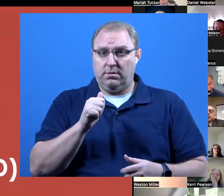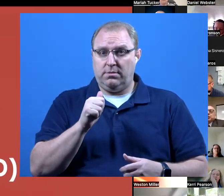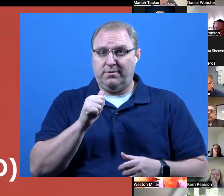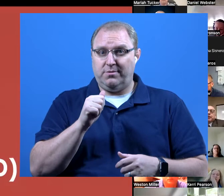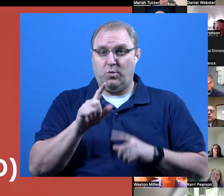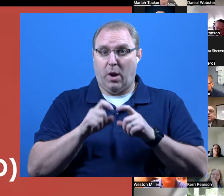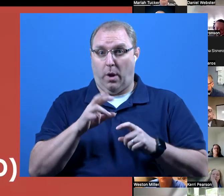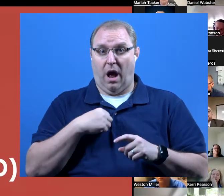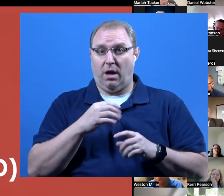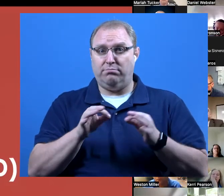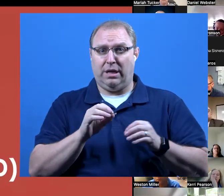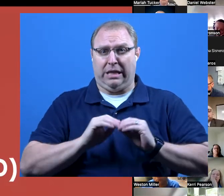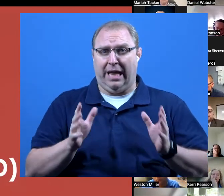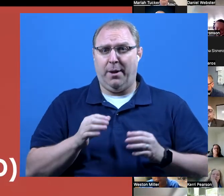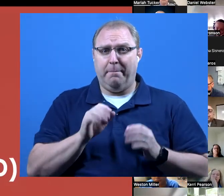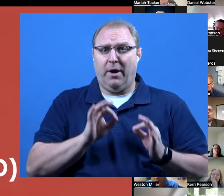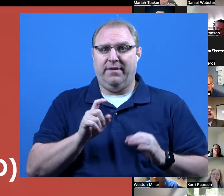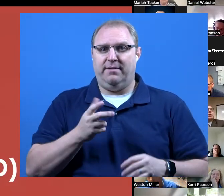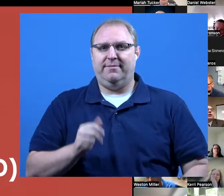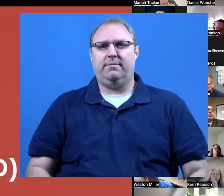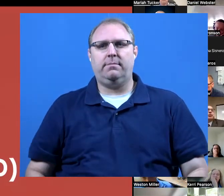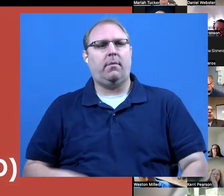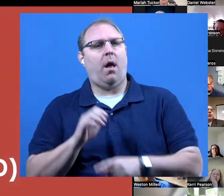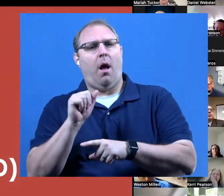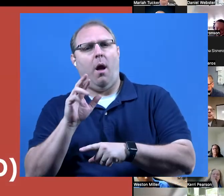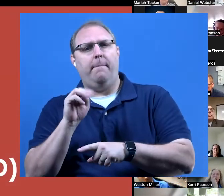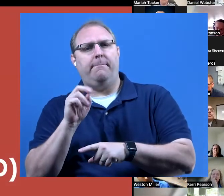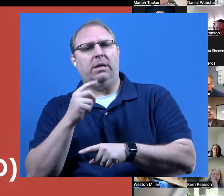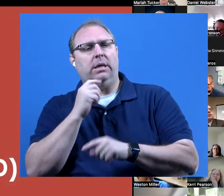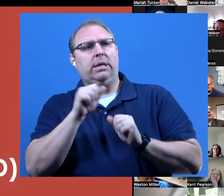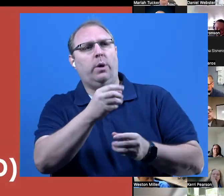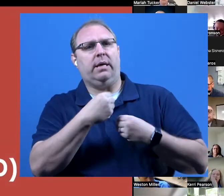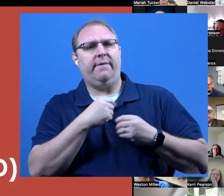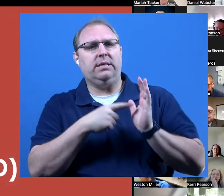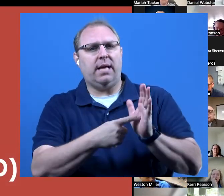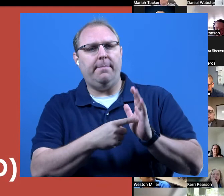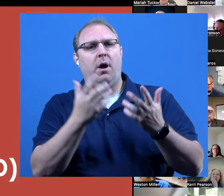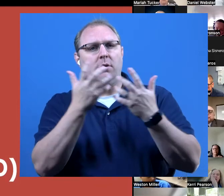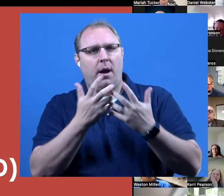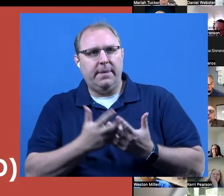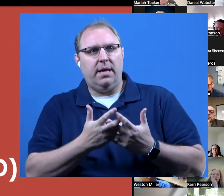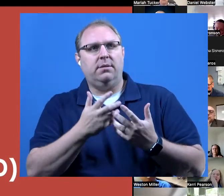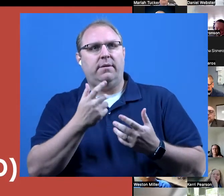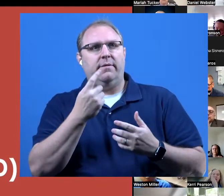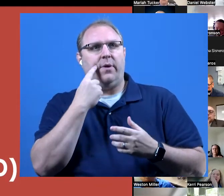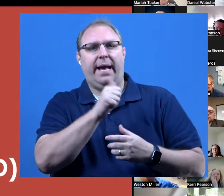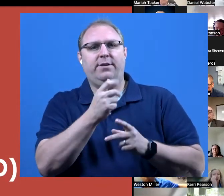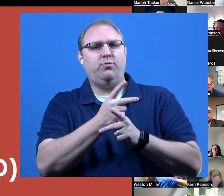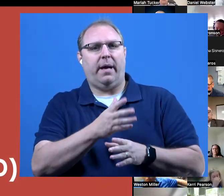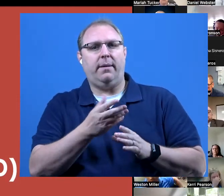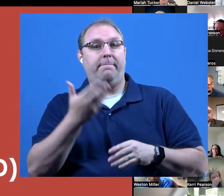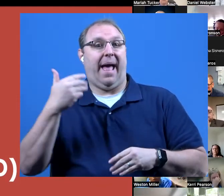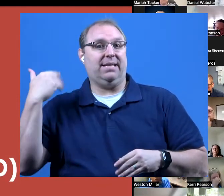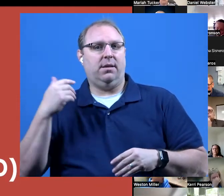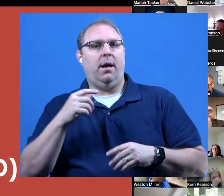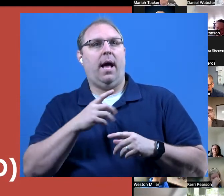a supervisor has done in the past that was unofficial? Don't take phone calls, voice